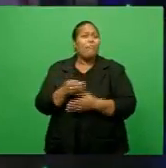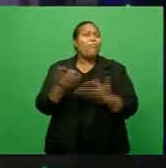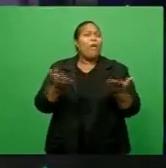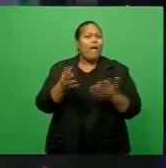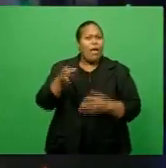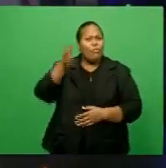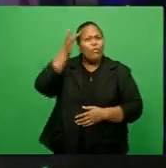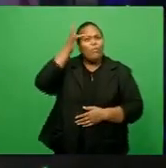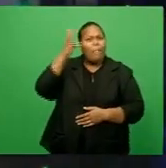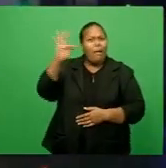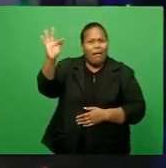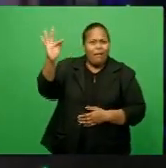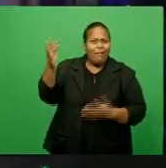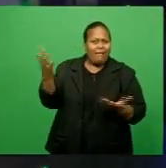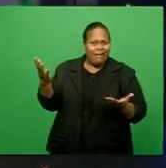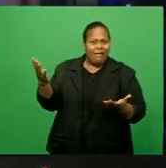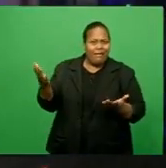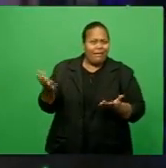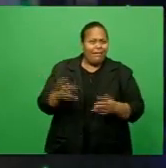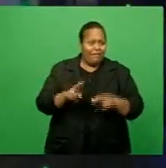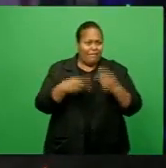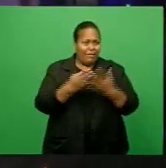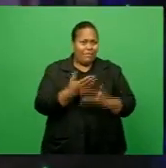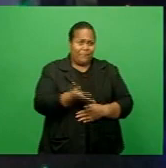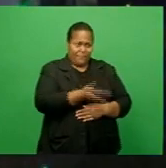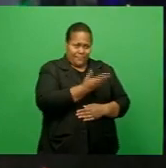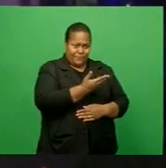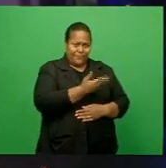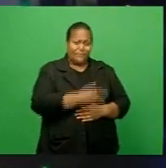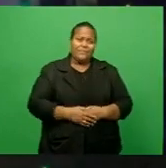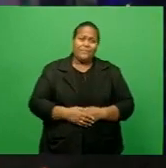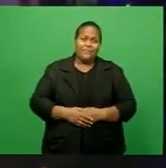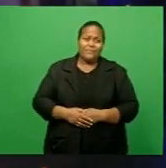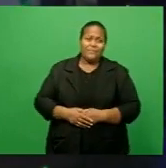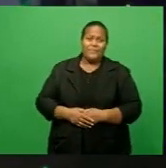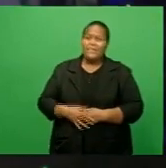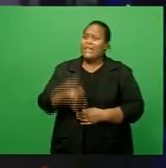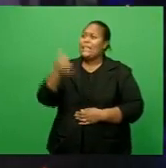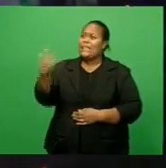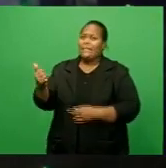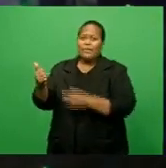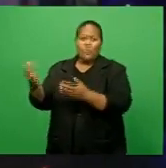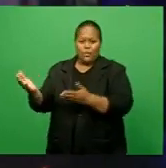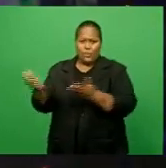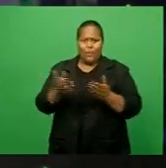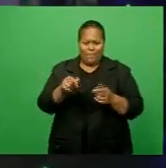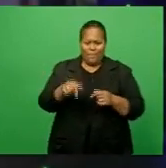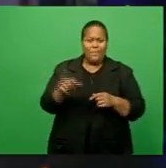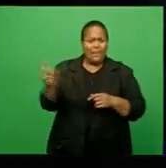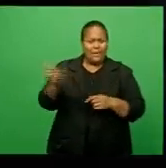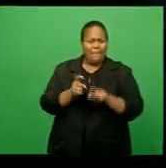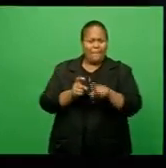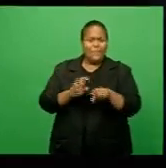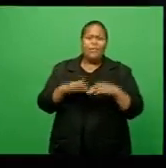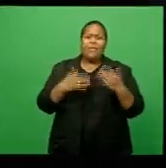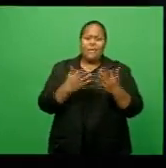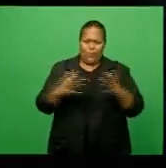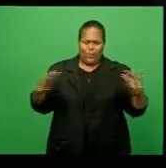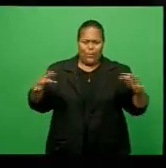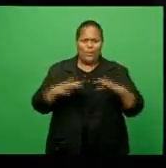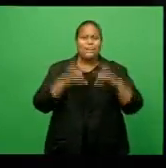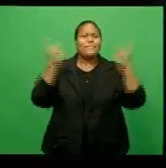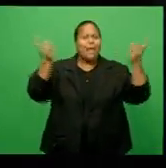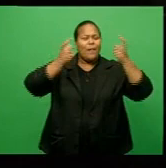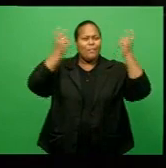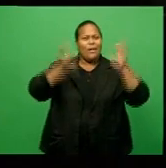because we have left our island in Rotuma just to come together to celebrate over here in Nandi